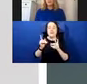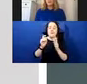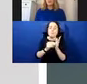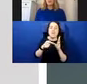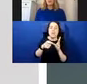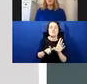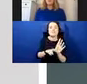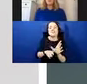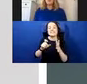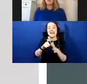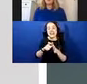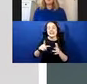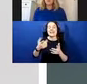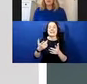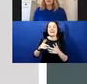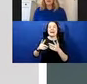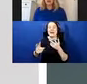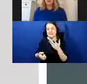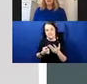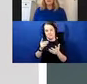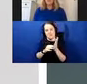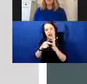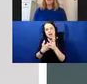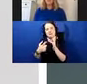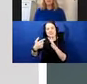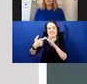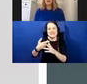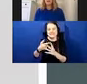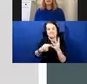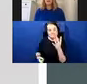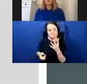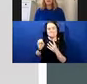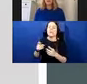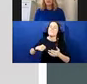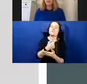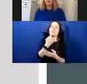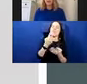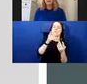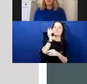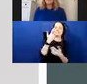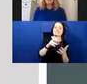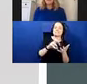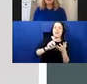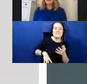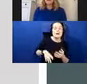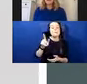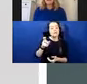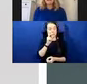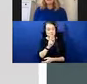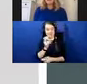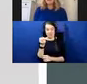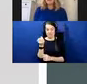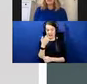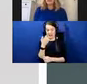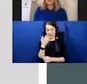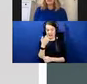on the screen now that Lord Bew is, of course, Chair of the Northern Ireland Office Centenary Historical Advisory Panel. Professor Mary Daly is